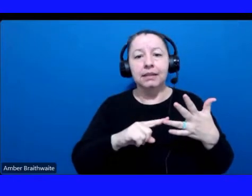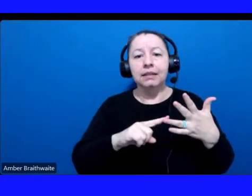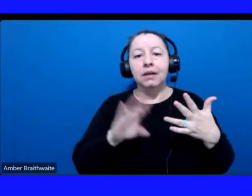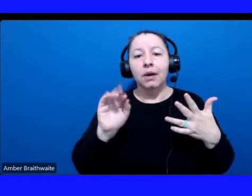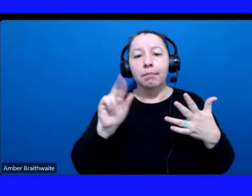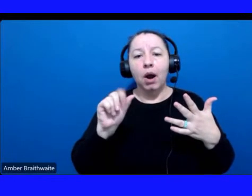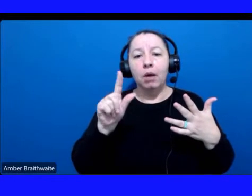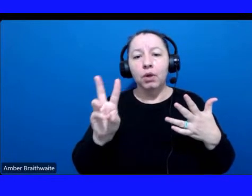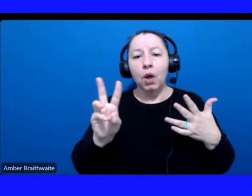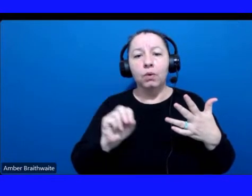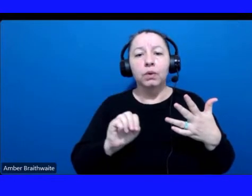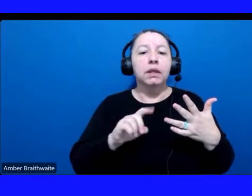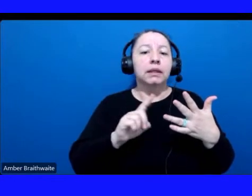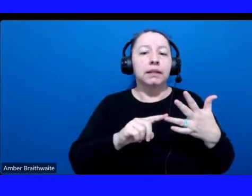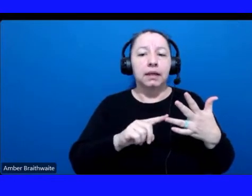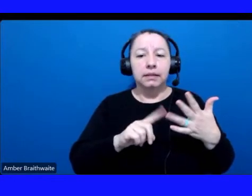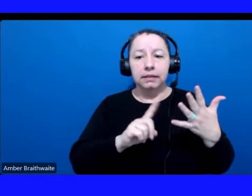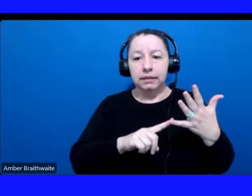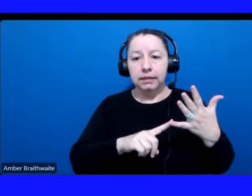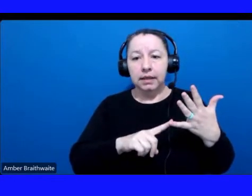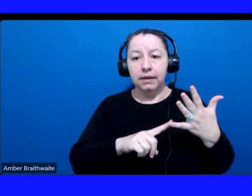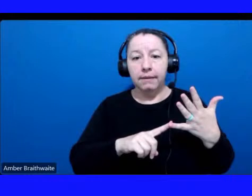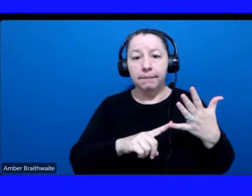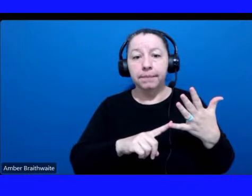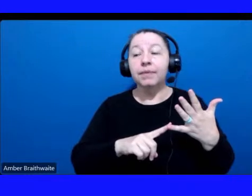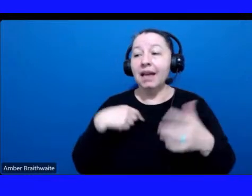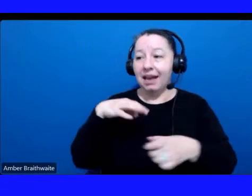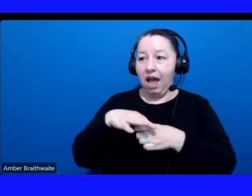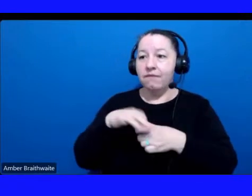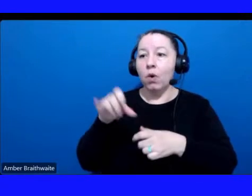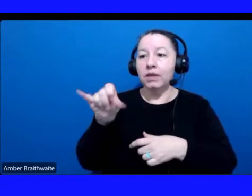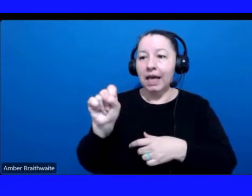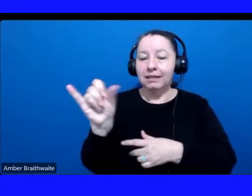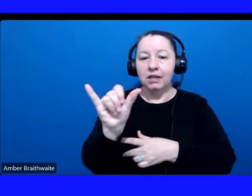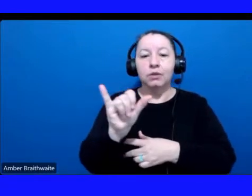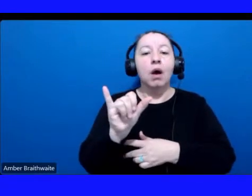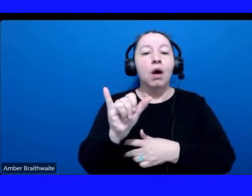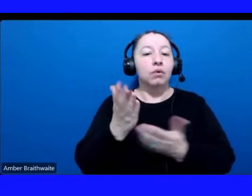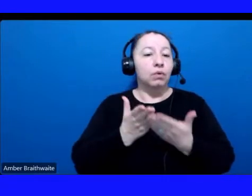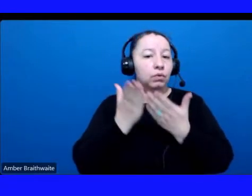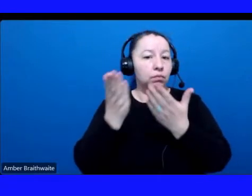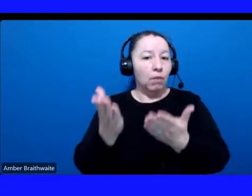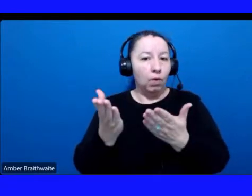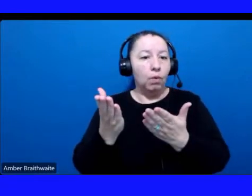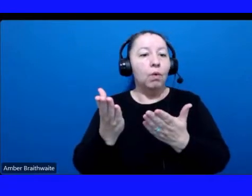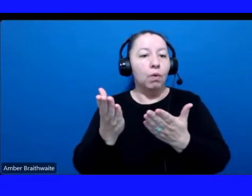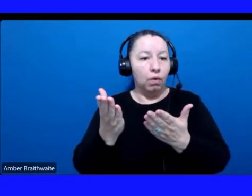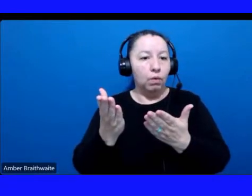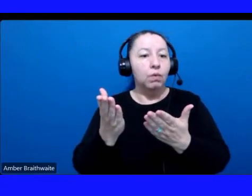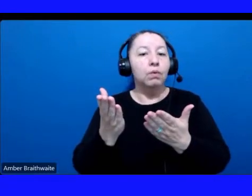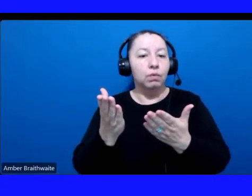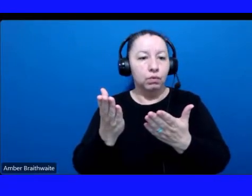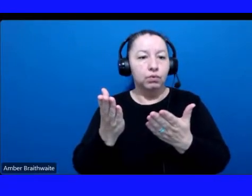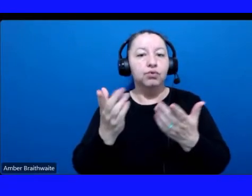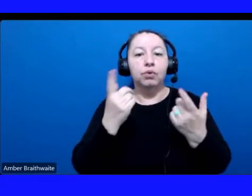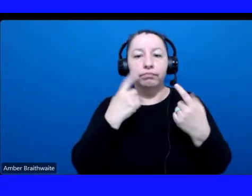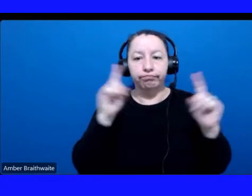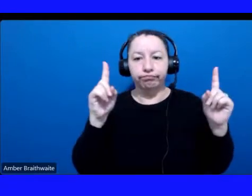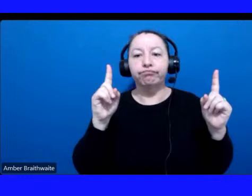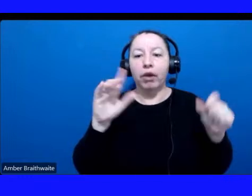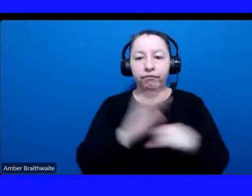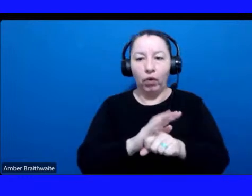slide, we have a number of clinical service lines which are charged